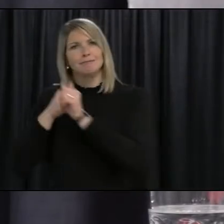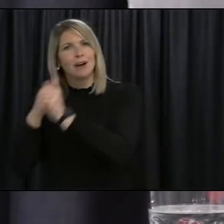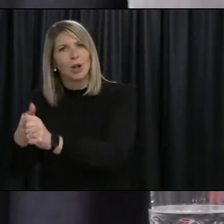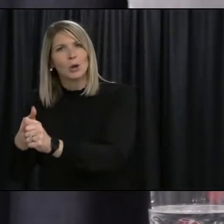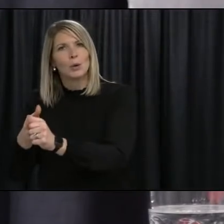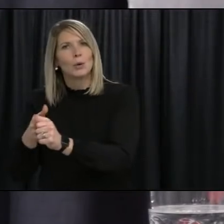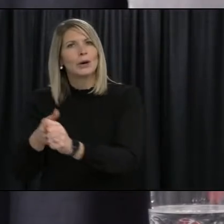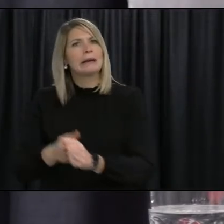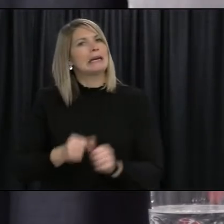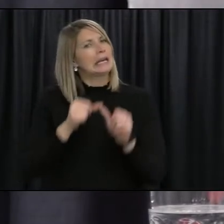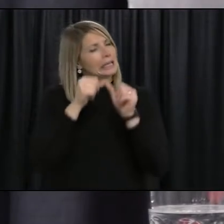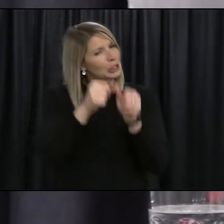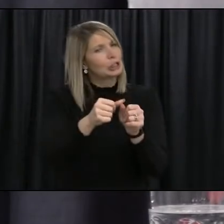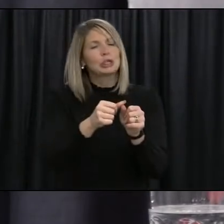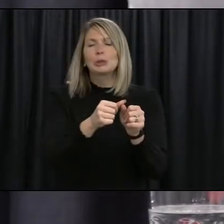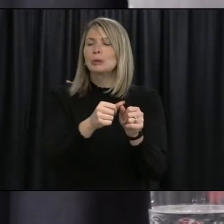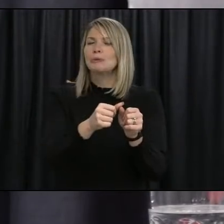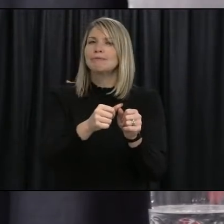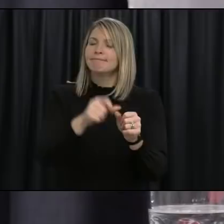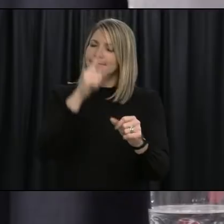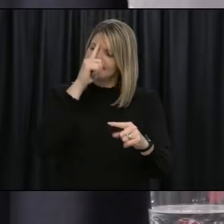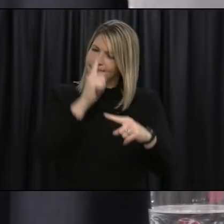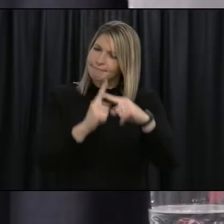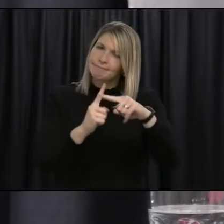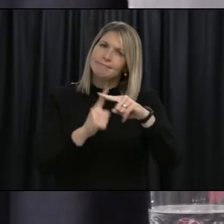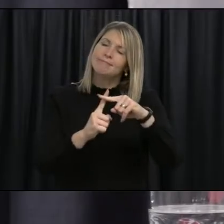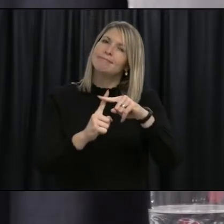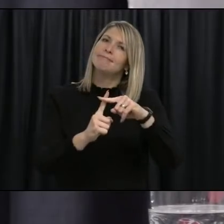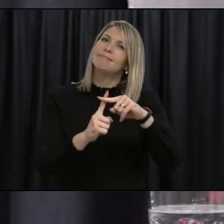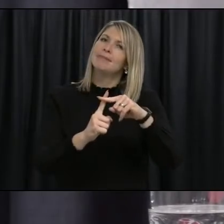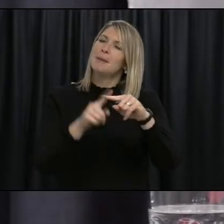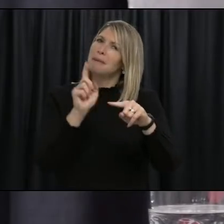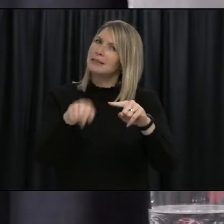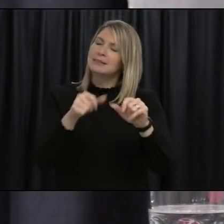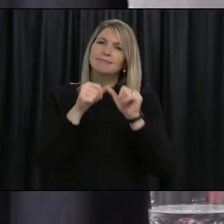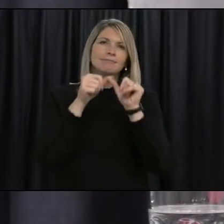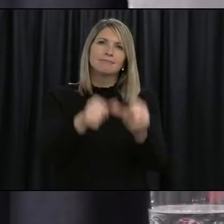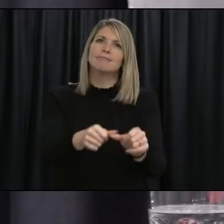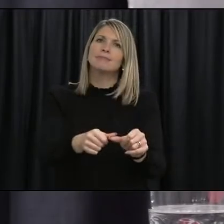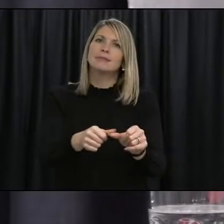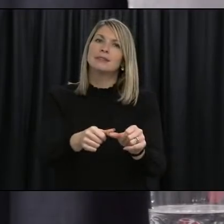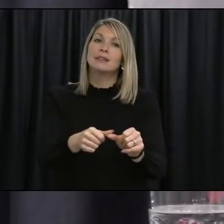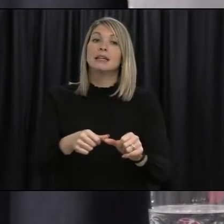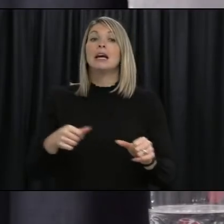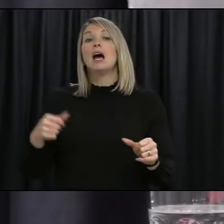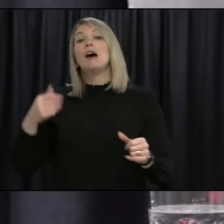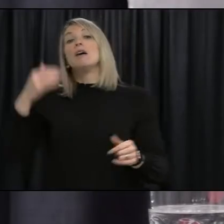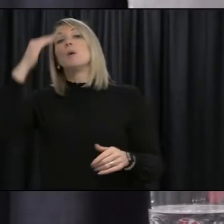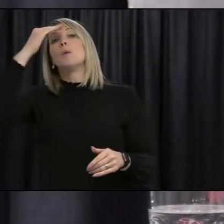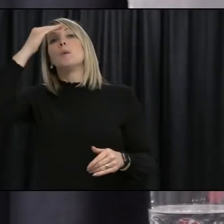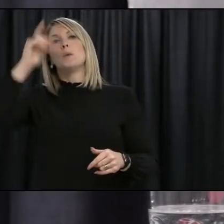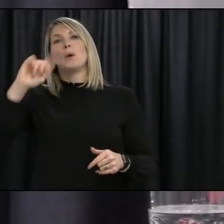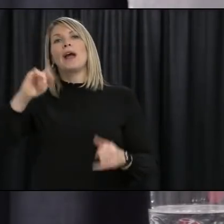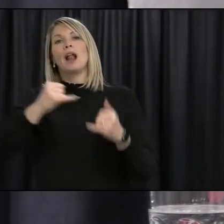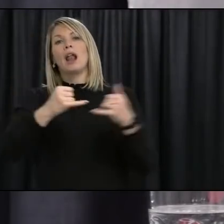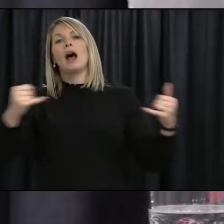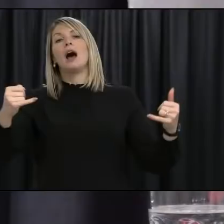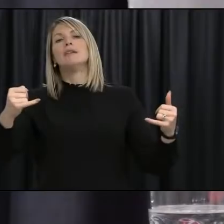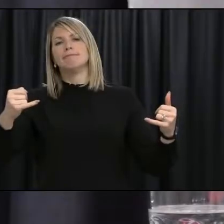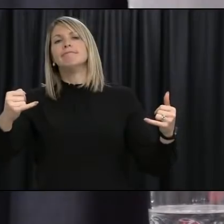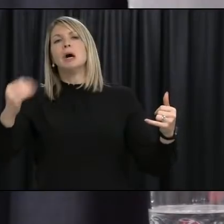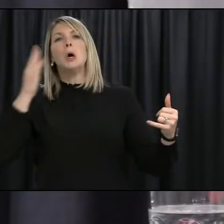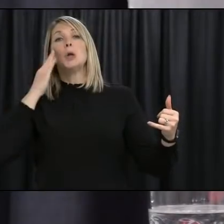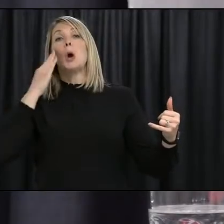line, and we will get through it. There is a light at the end of the tunnel. It will not come as quickly as we want, and that is where